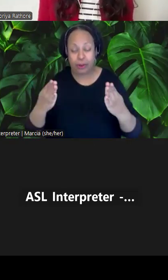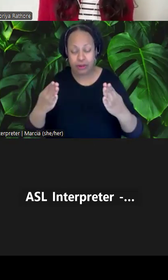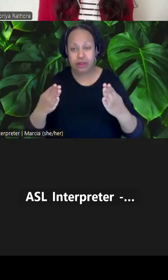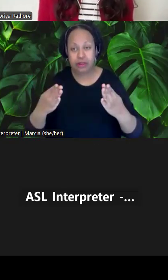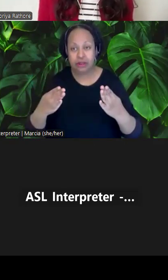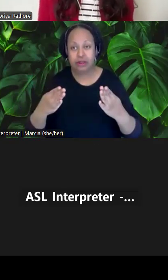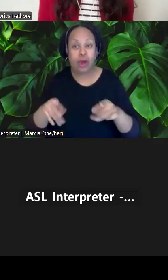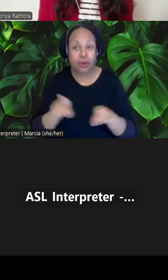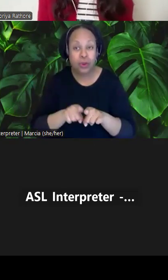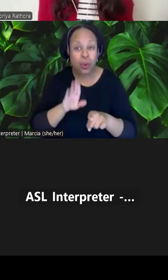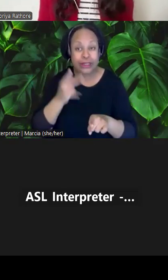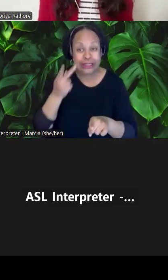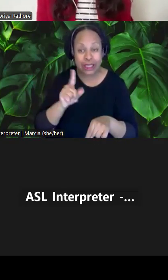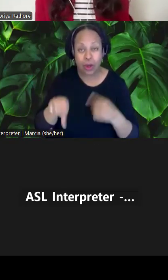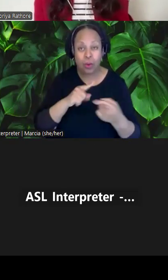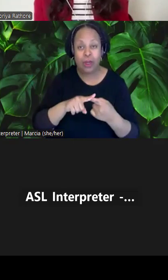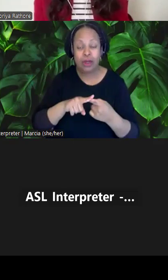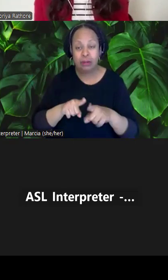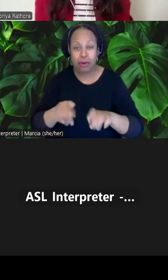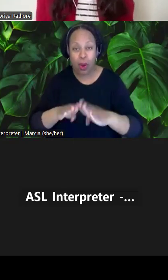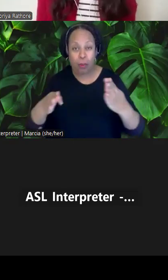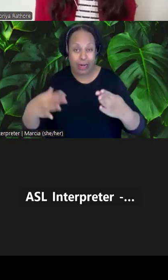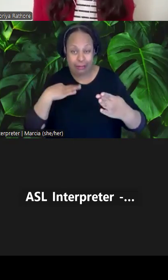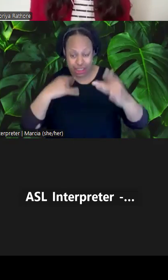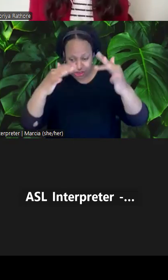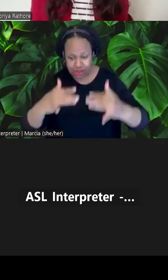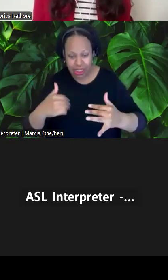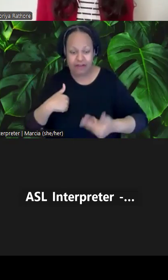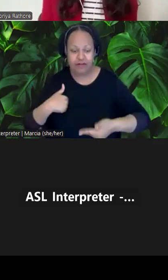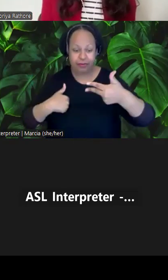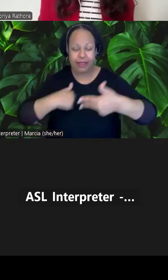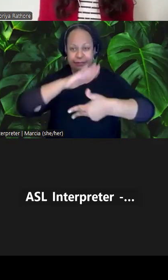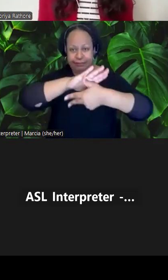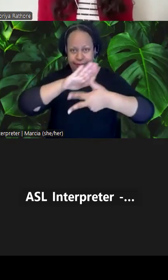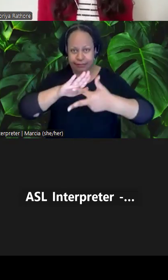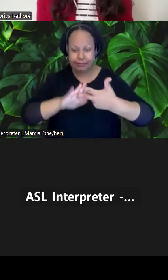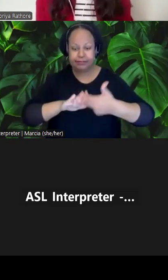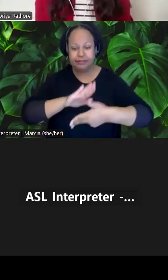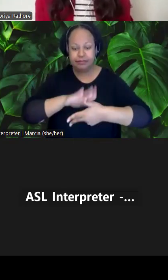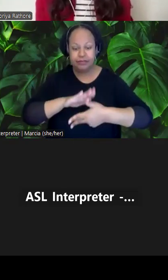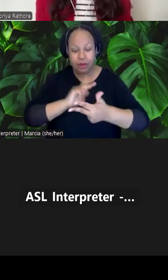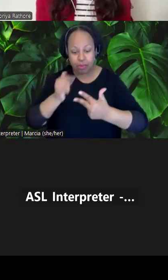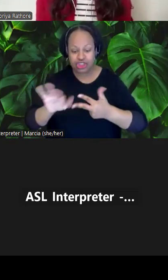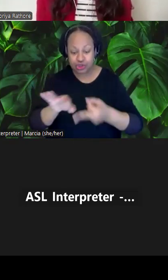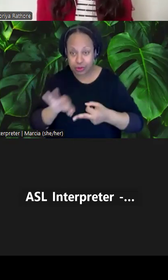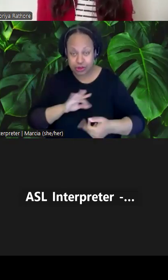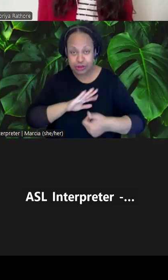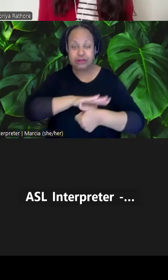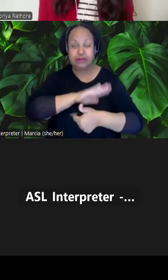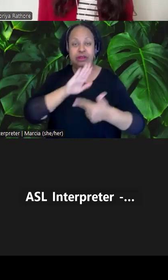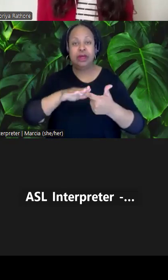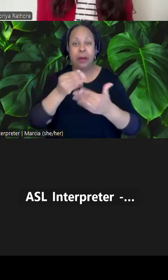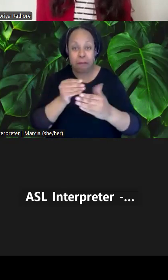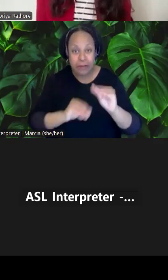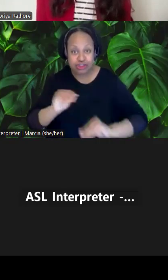will also see, once you open the application, that it has three main sections. So it has a project description, it has the